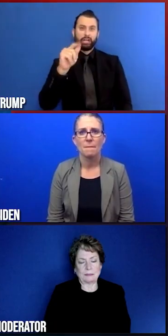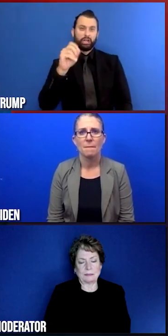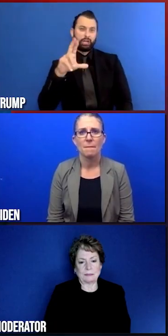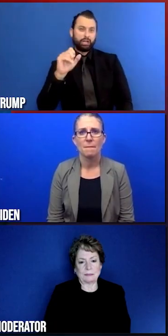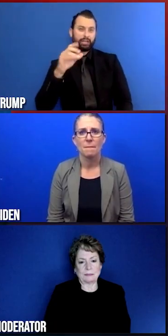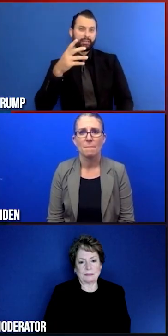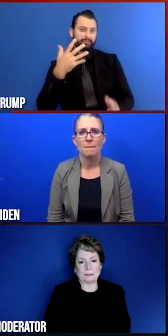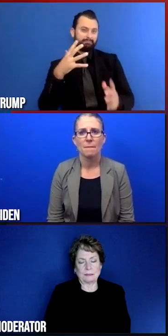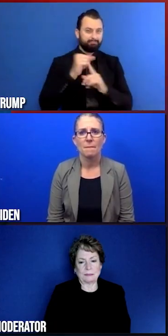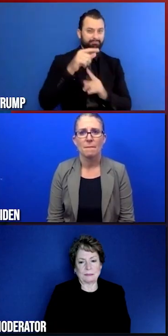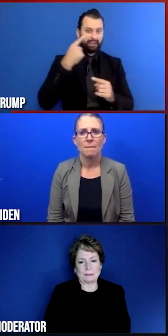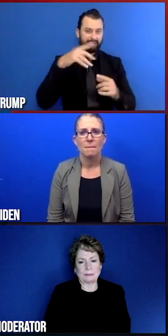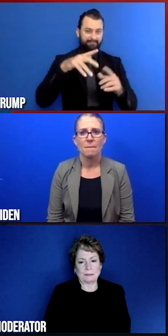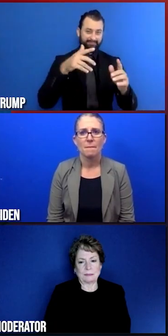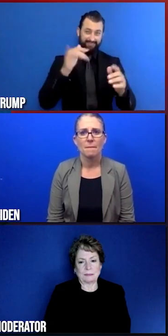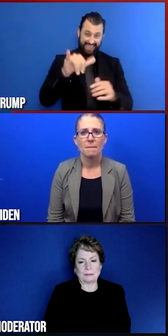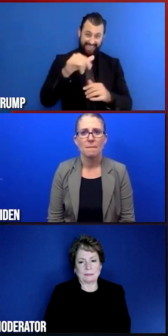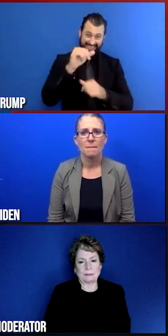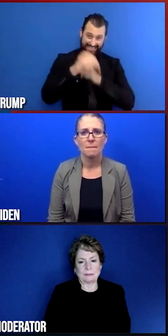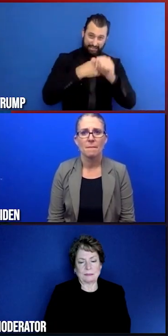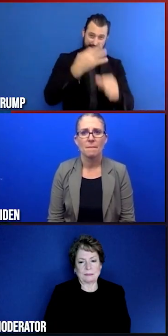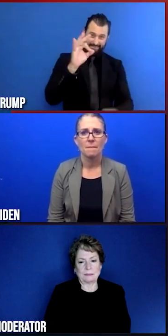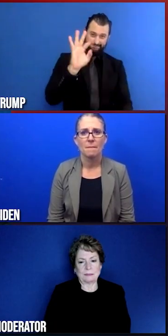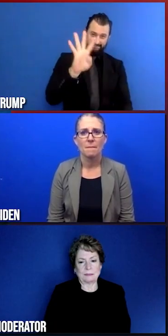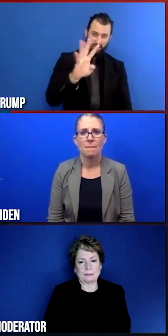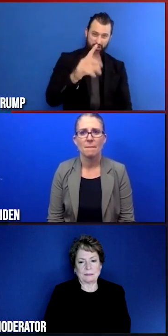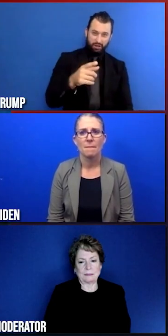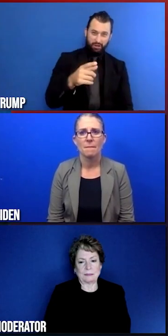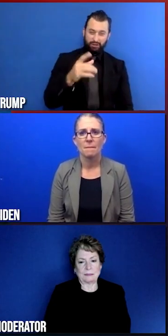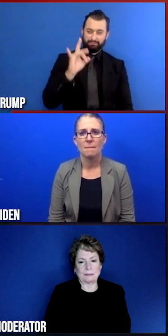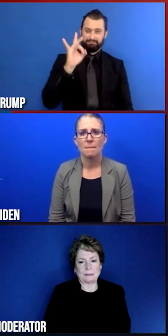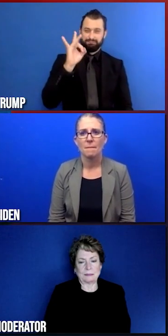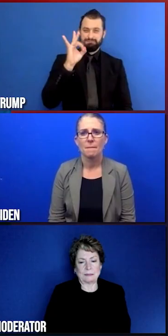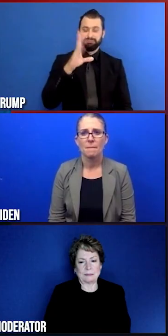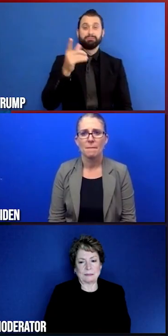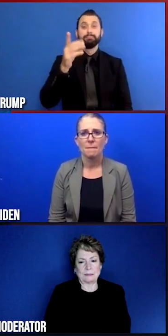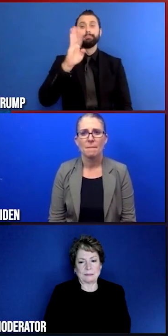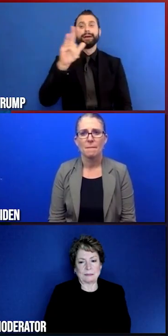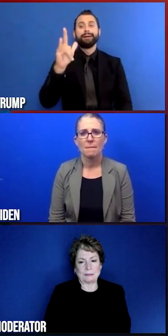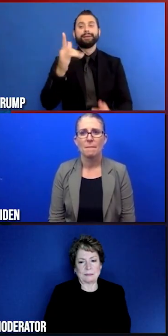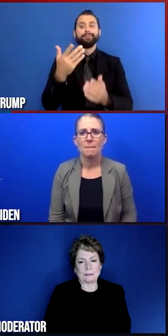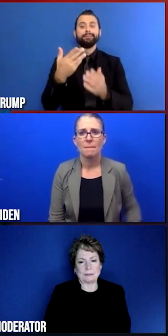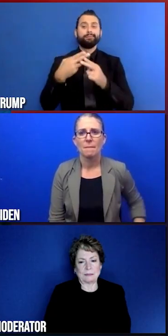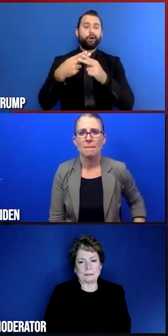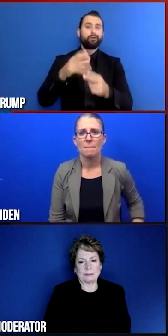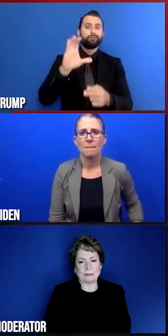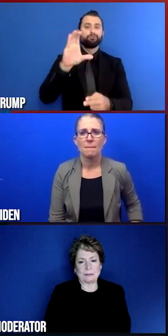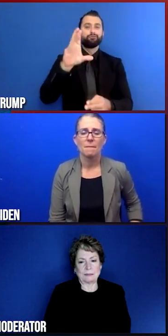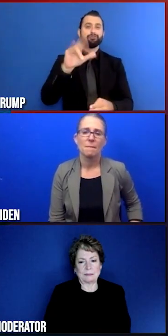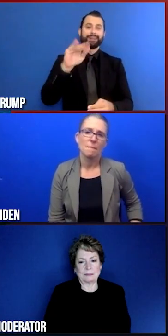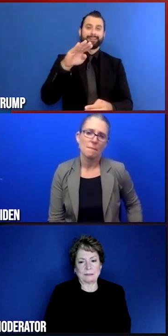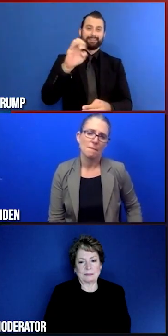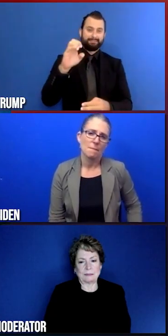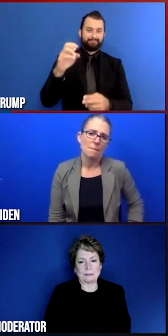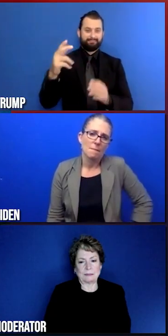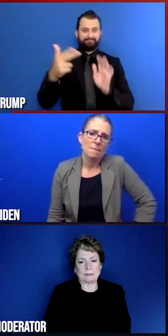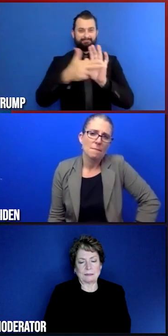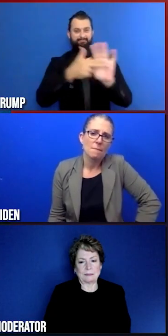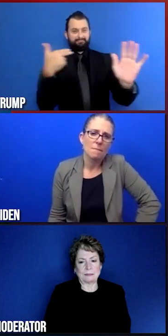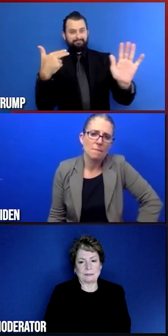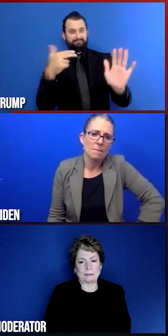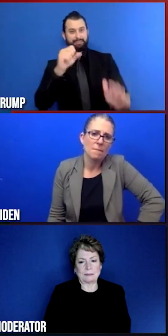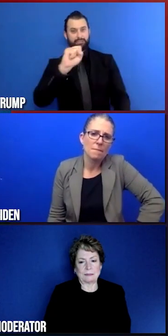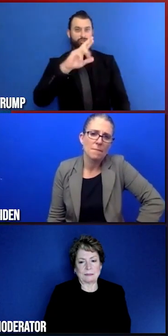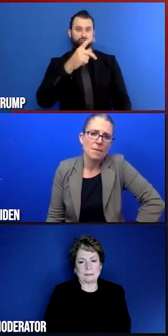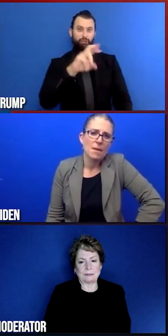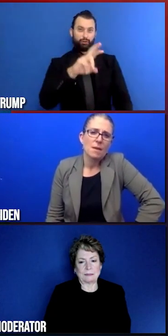1994, your crime bill, the super predators. Nobody has done more for the black community than Donald Trump. And if